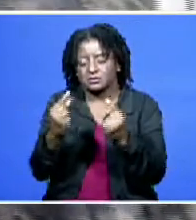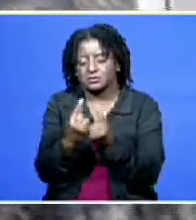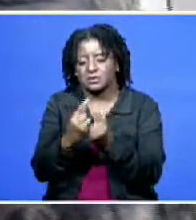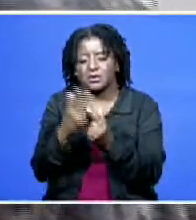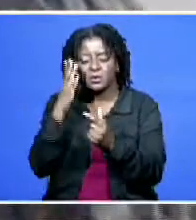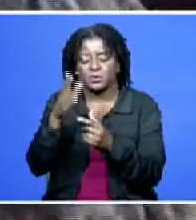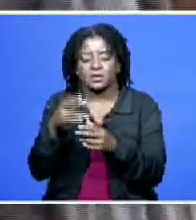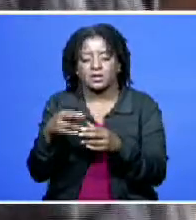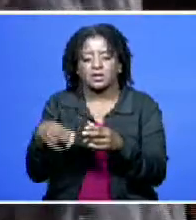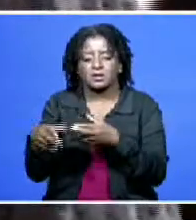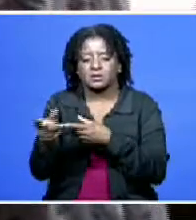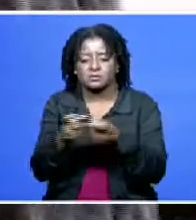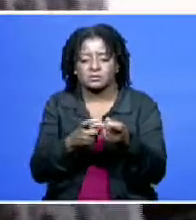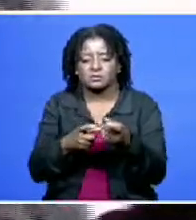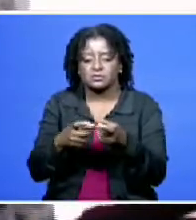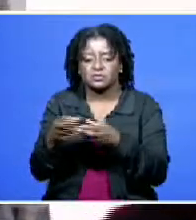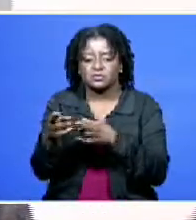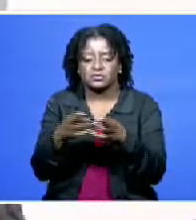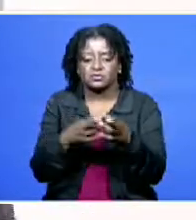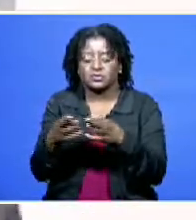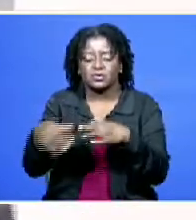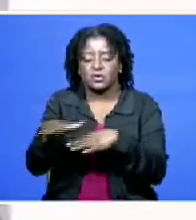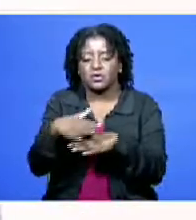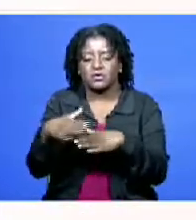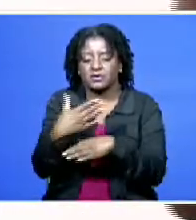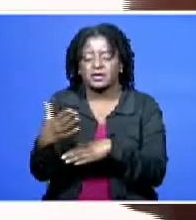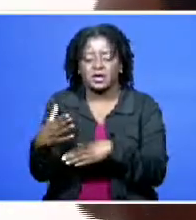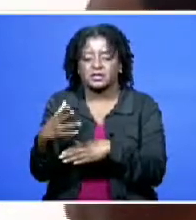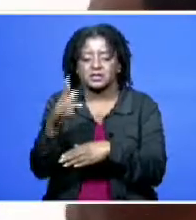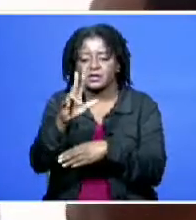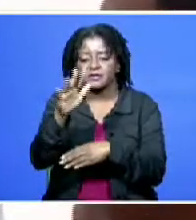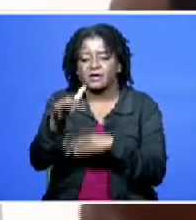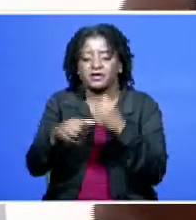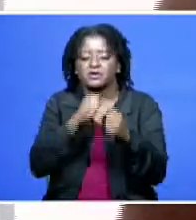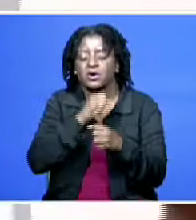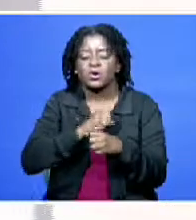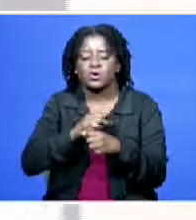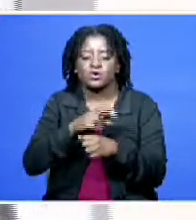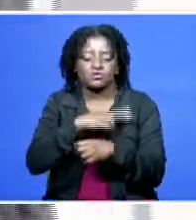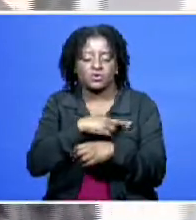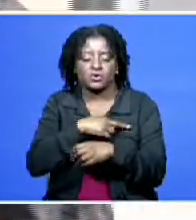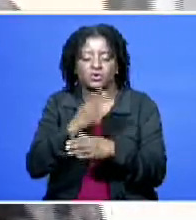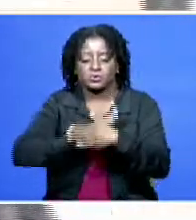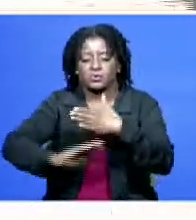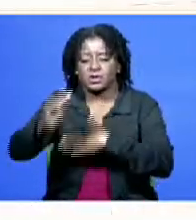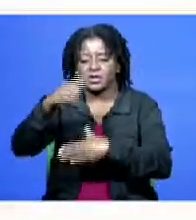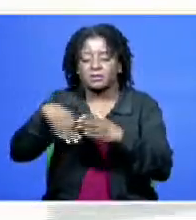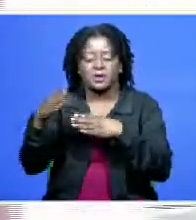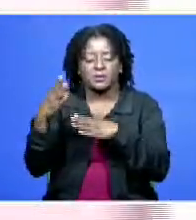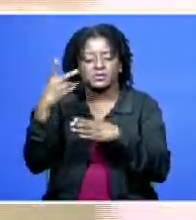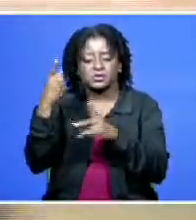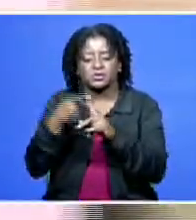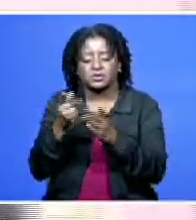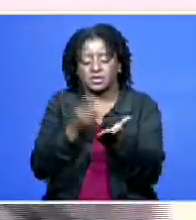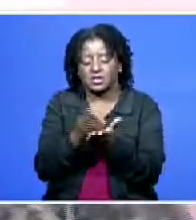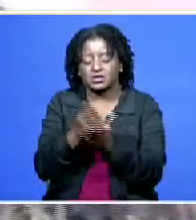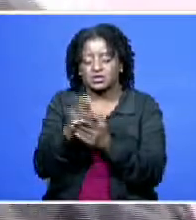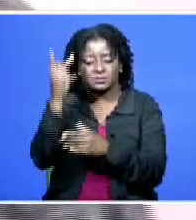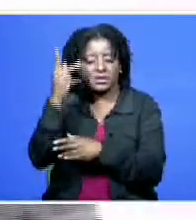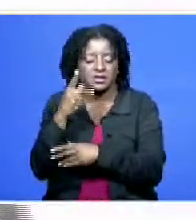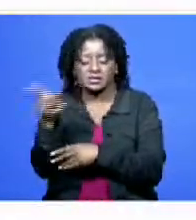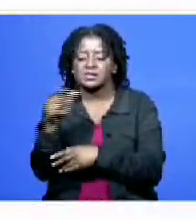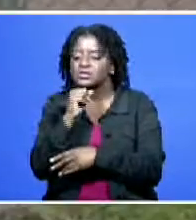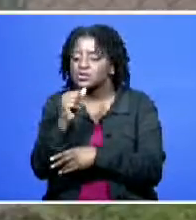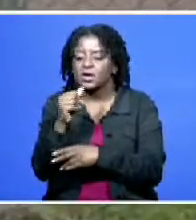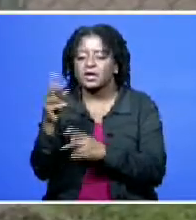constitutional issues. 35-year-old Ronnie was born in the Bahamas to Haitian parents and did not apply for status at the age of 18